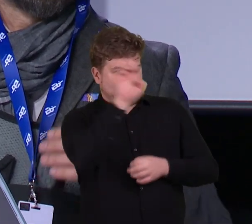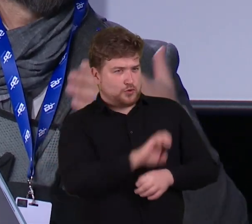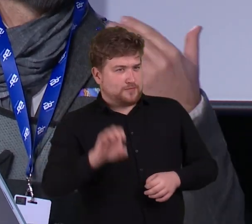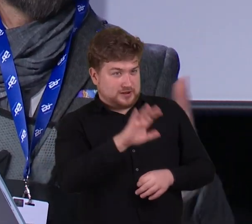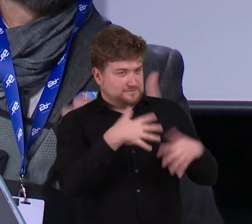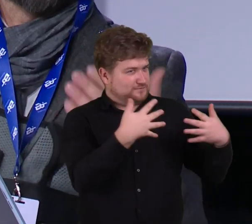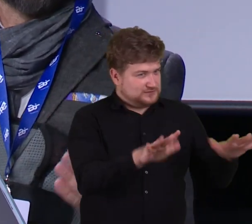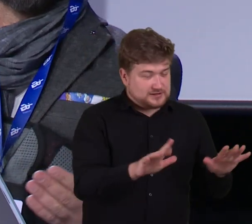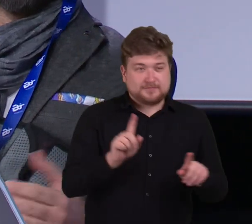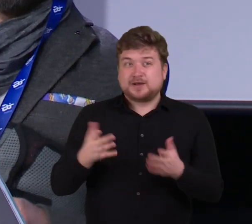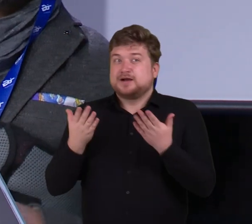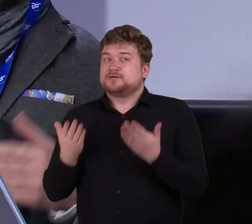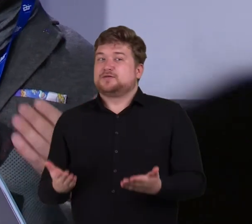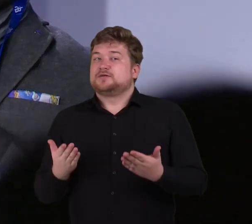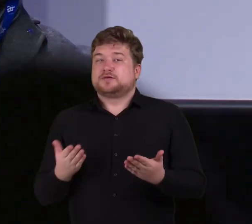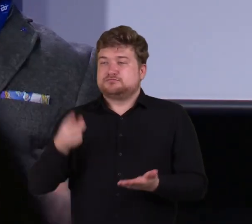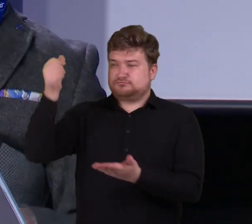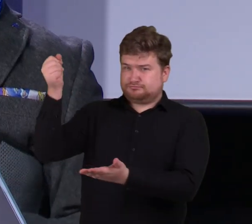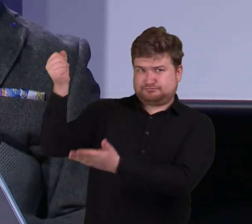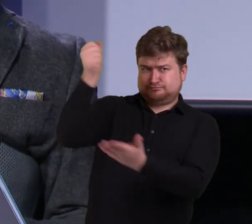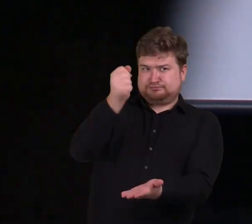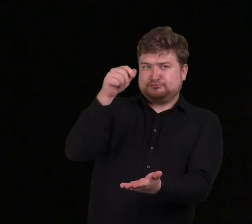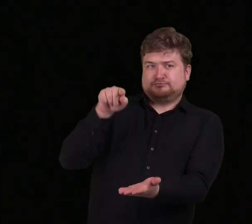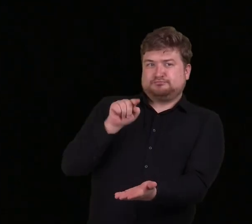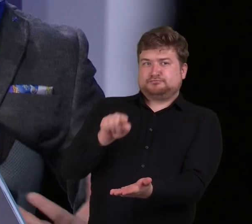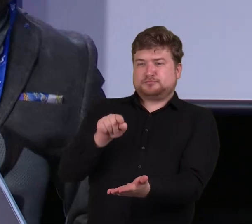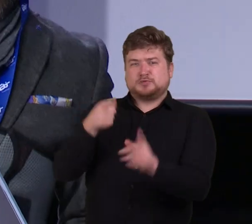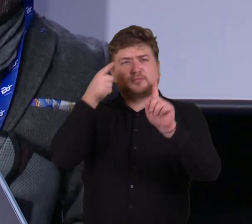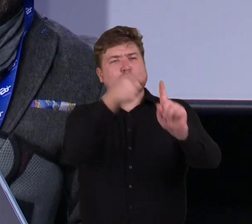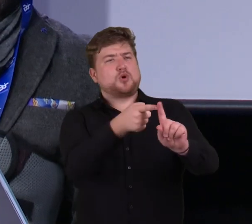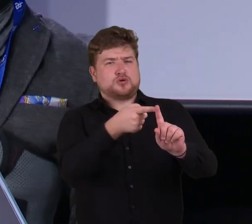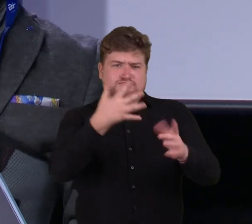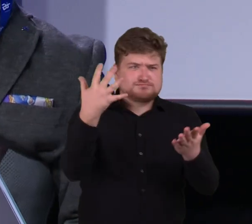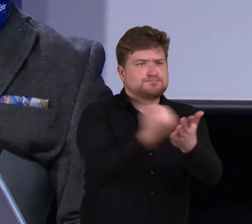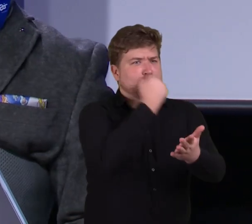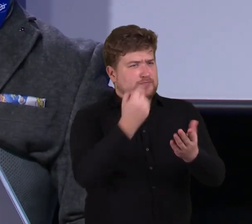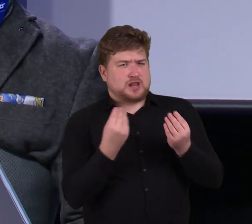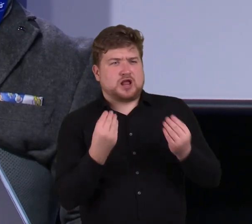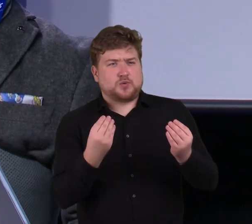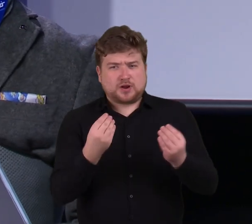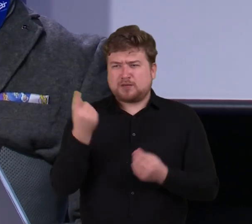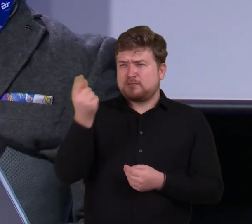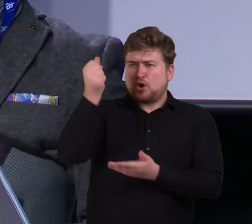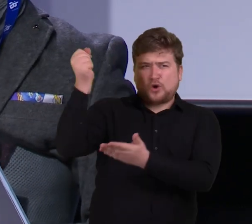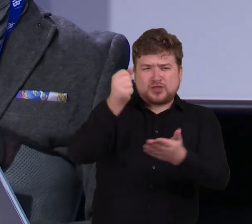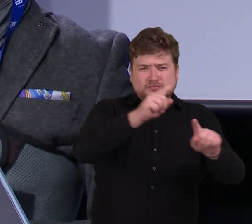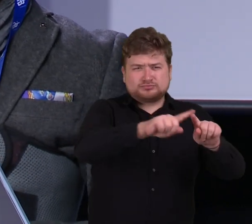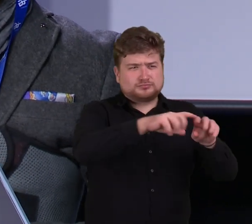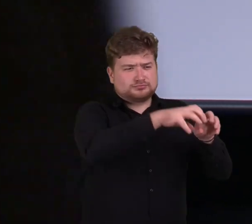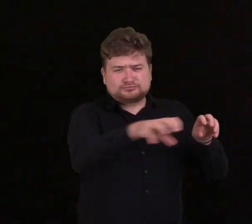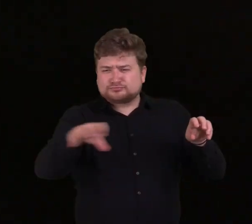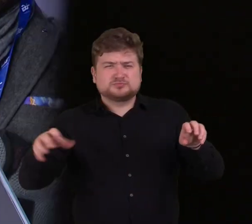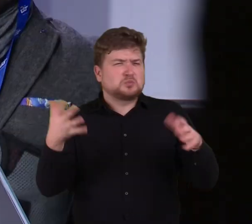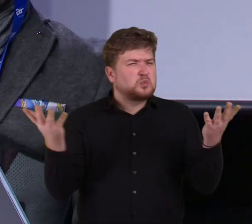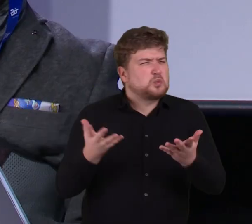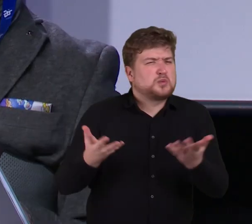means as best as possible to reach the goals to have sustainable growth in European Union.